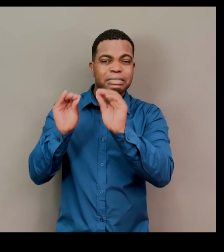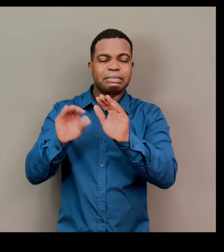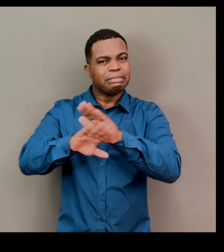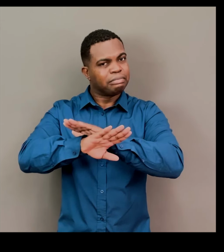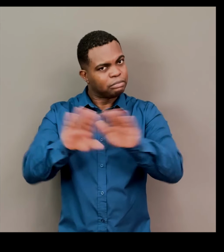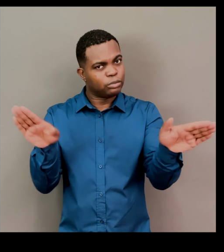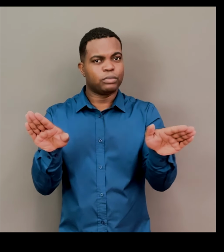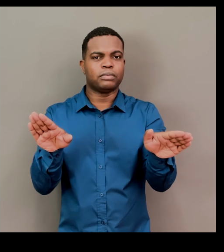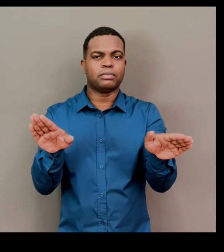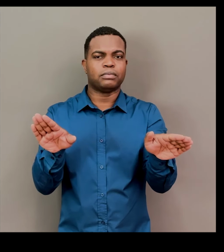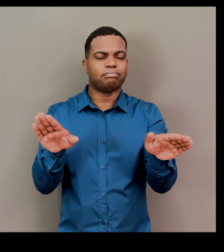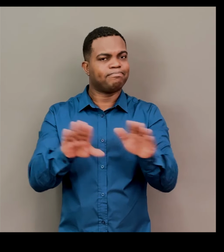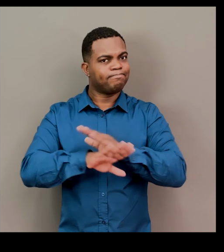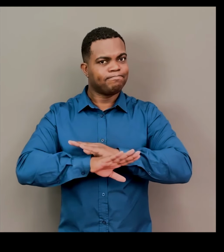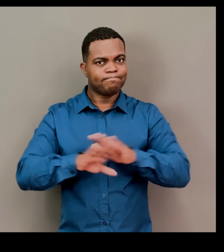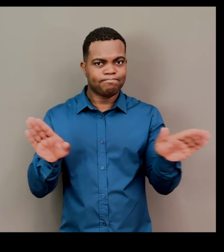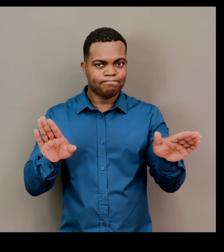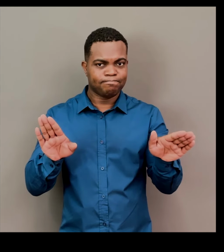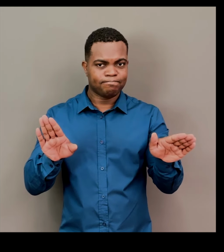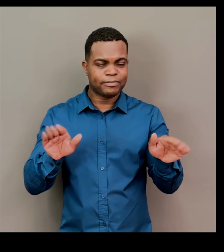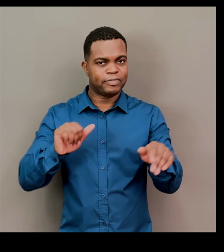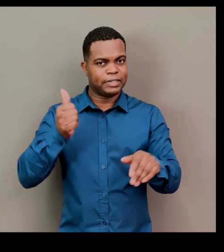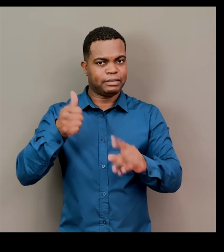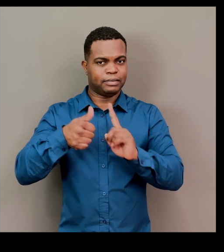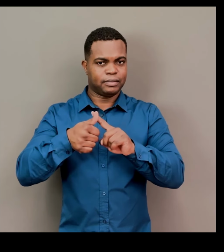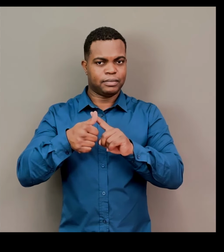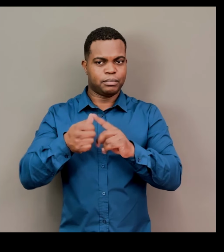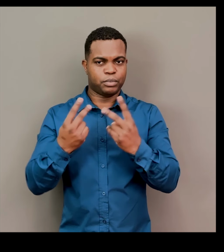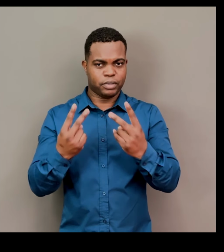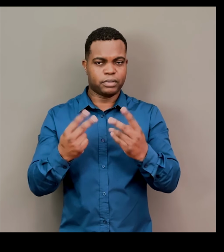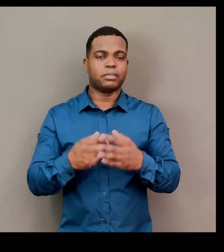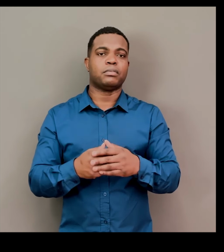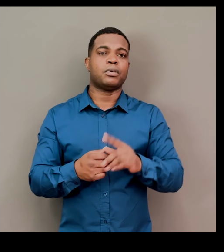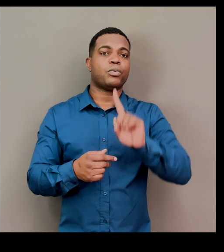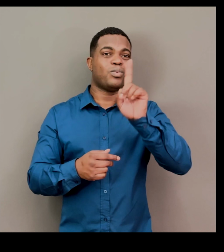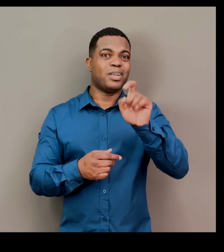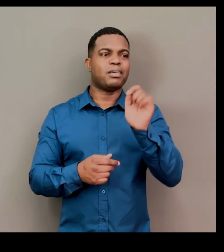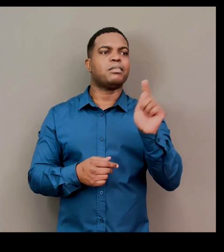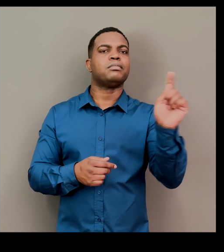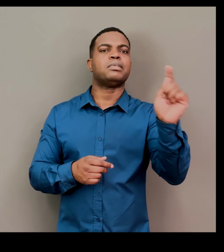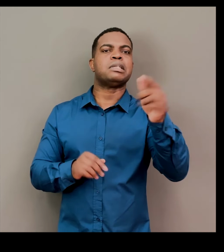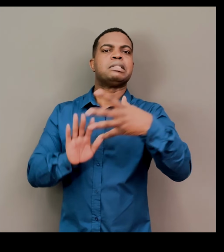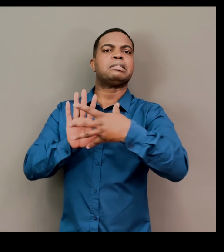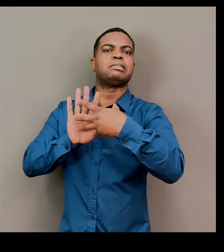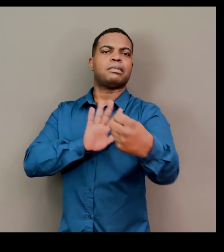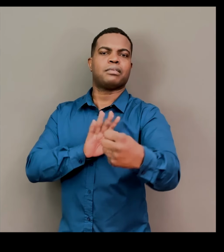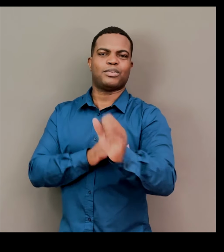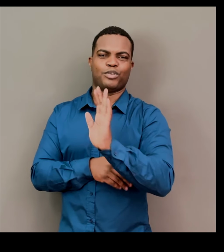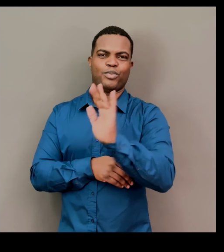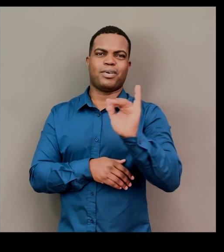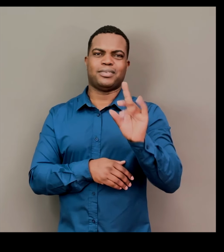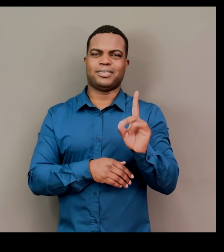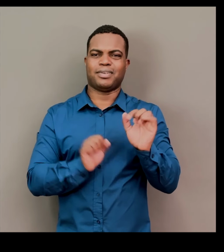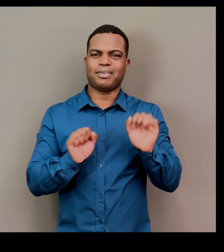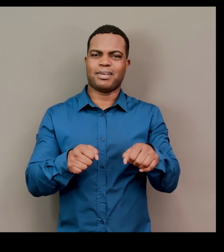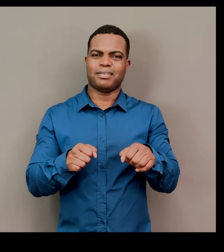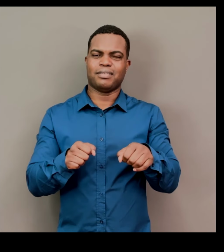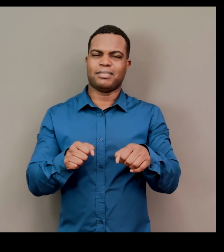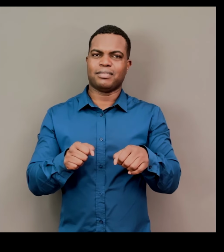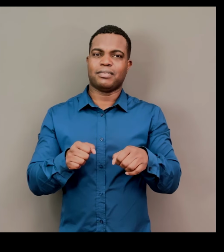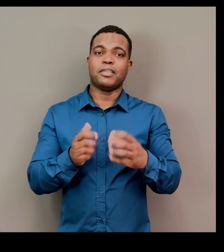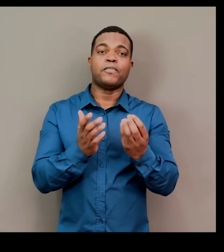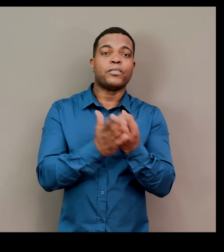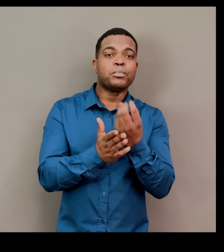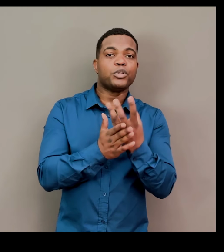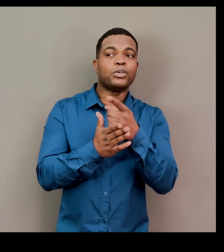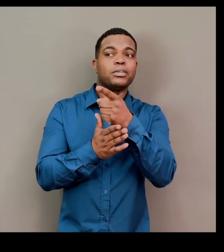numbers. So you might not think so, but your identity can be stolen with just your ID. Identification